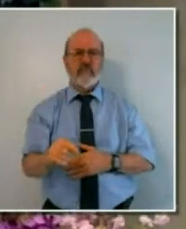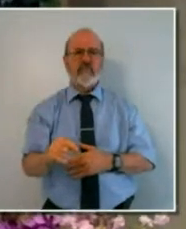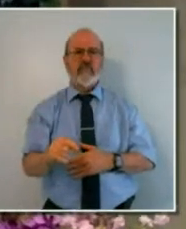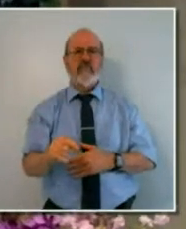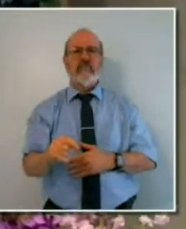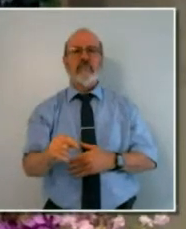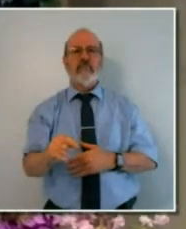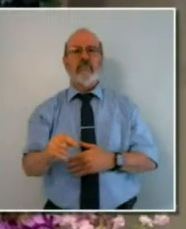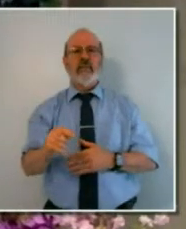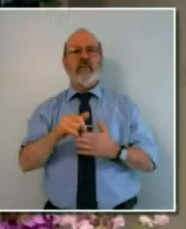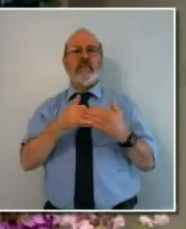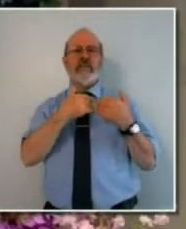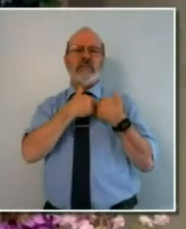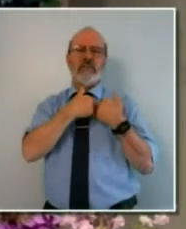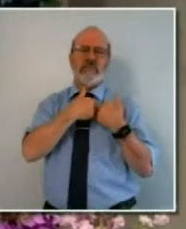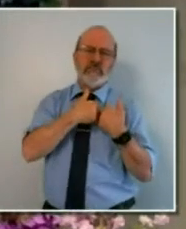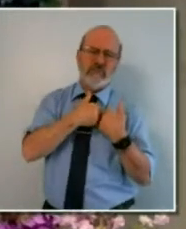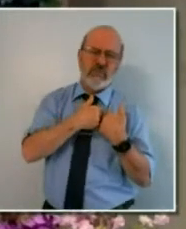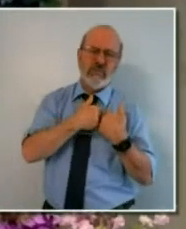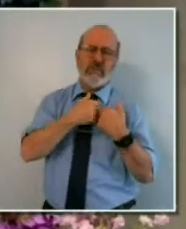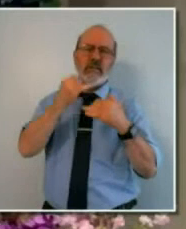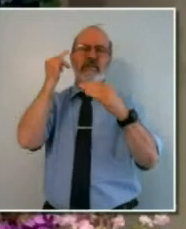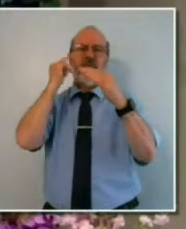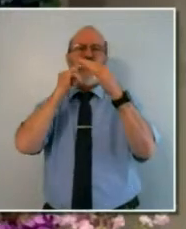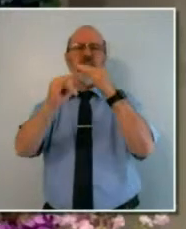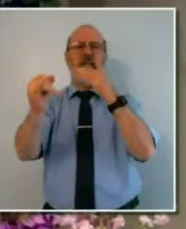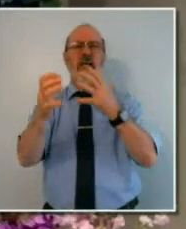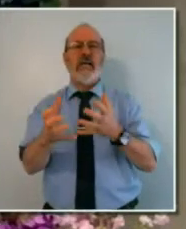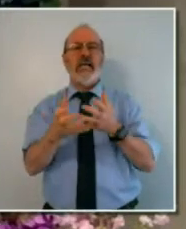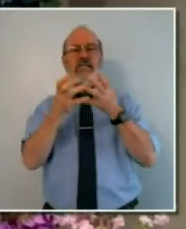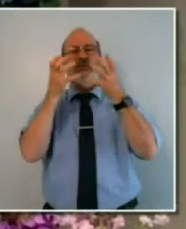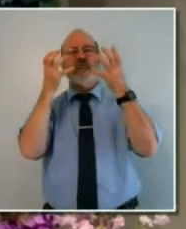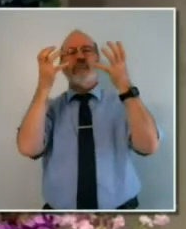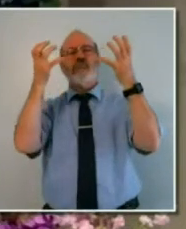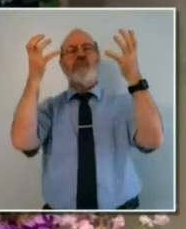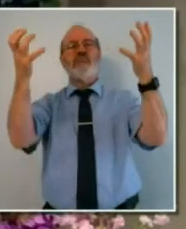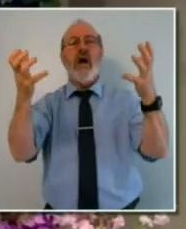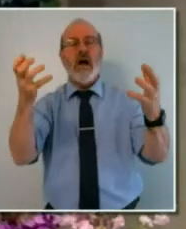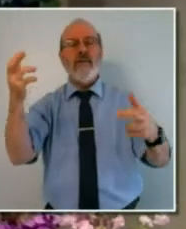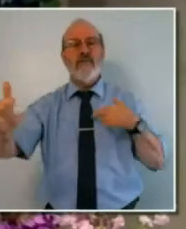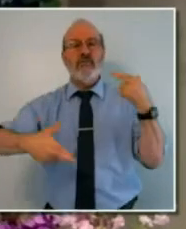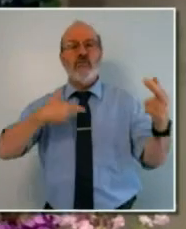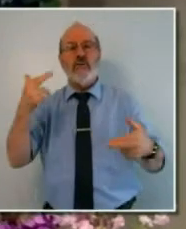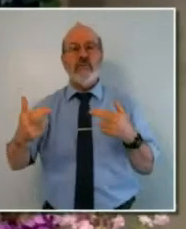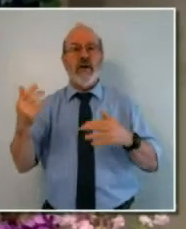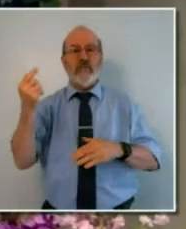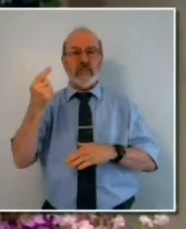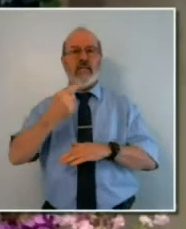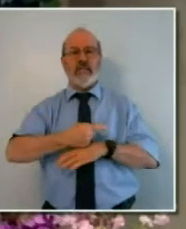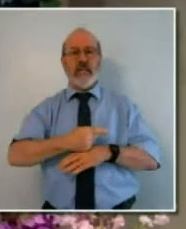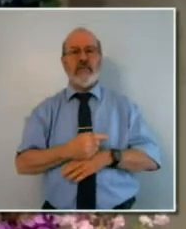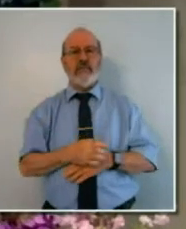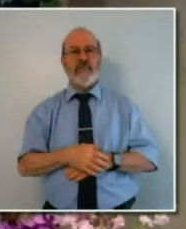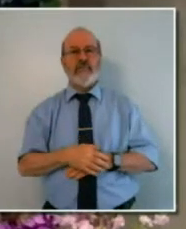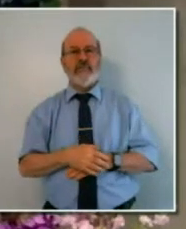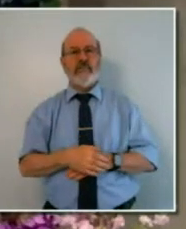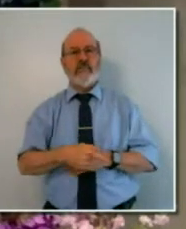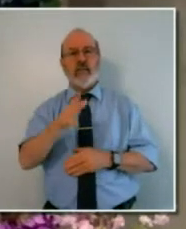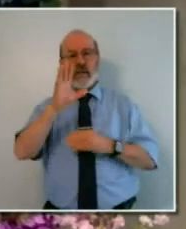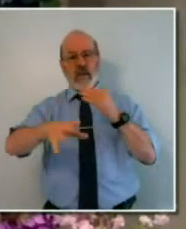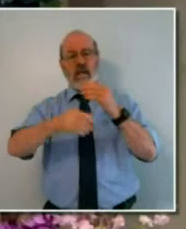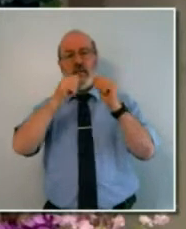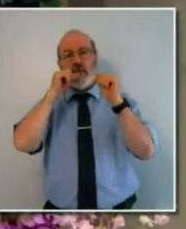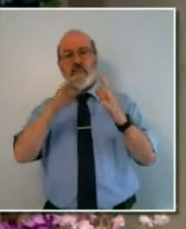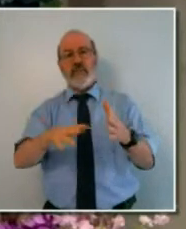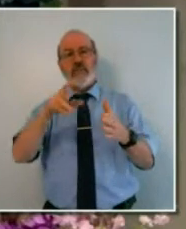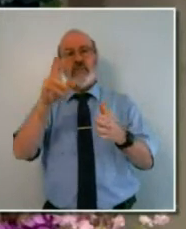the burden of Isaiah and the cry for revival in his day. May the Lord add his blessing to the